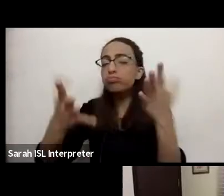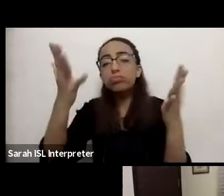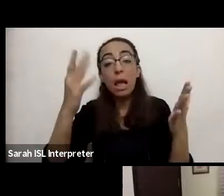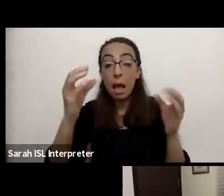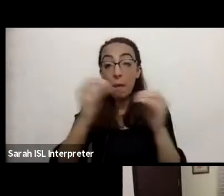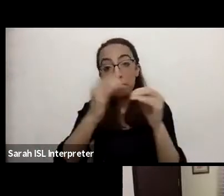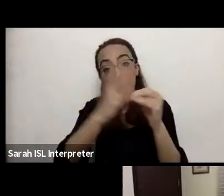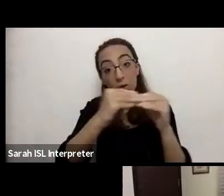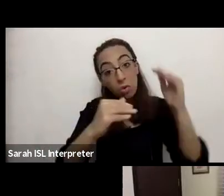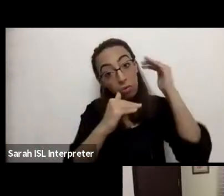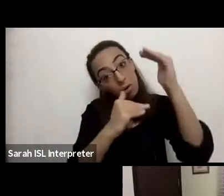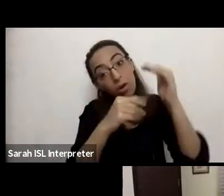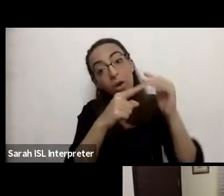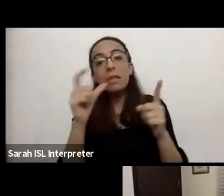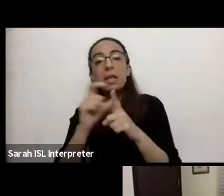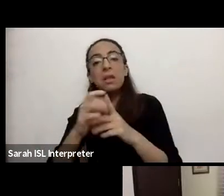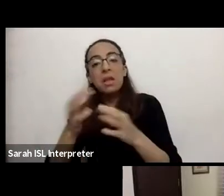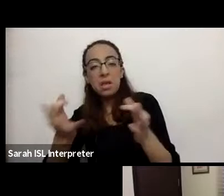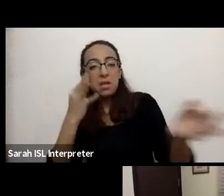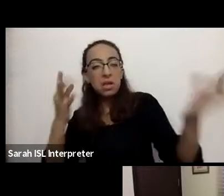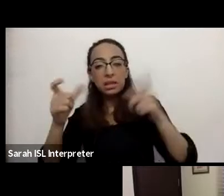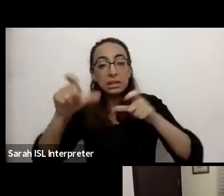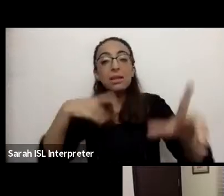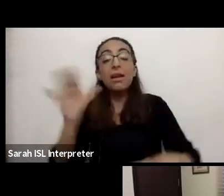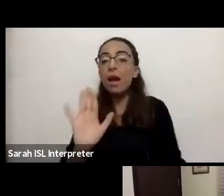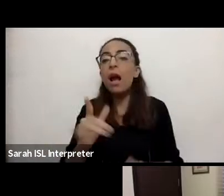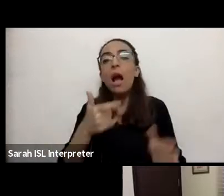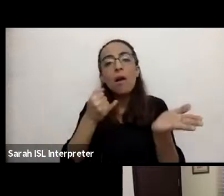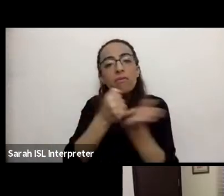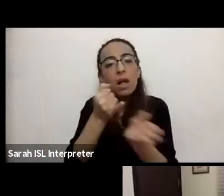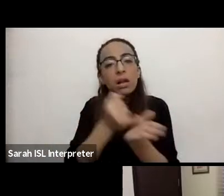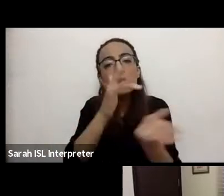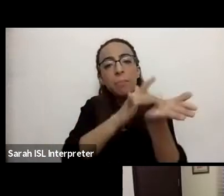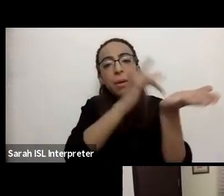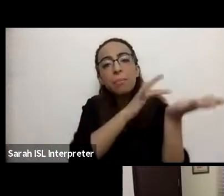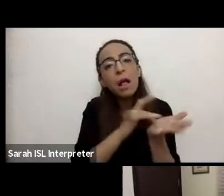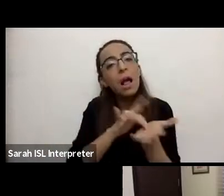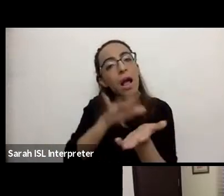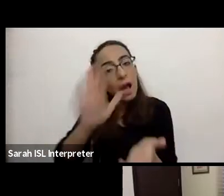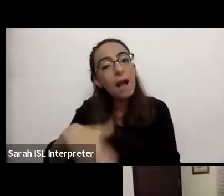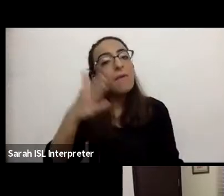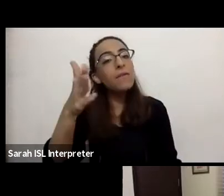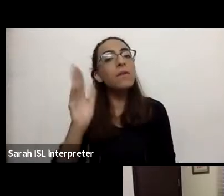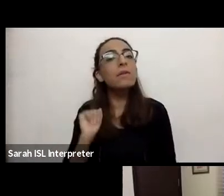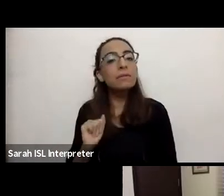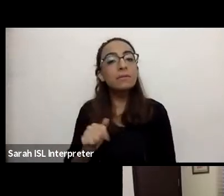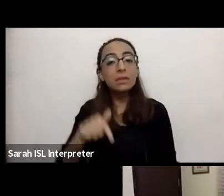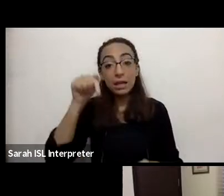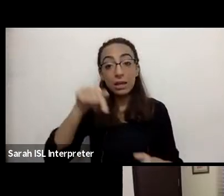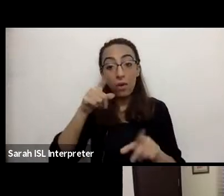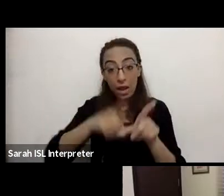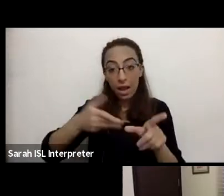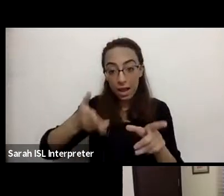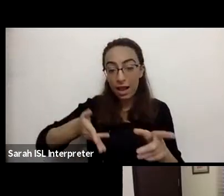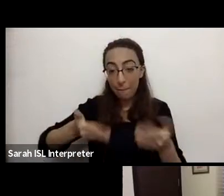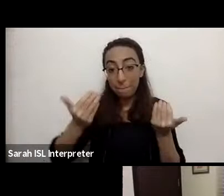Bangalore, Delhi, Gurgaon, and Pune. This year awardees, you would be pleased to know, they also come